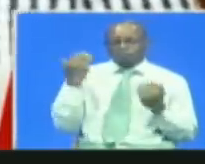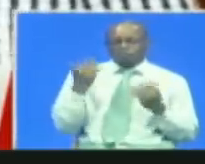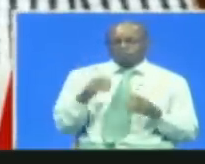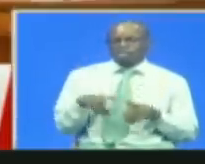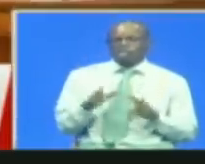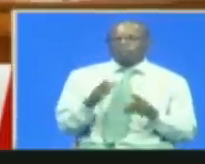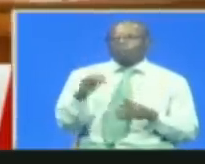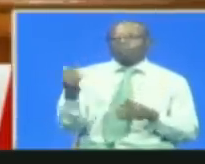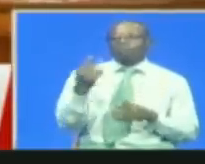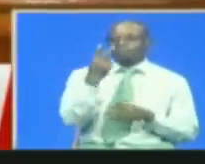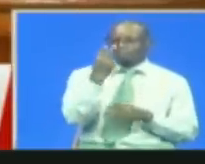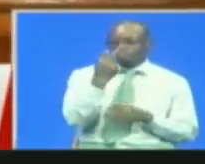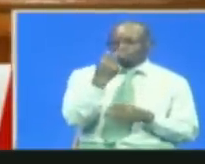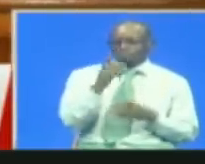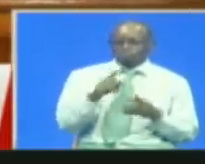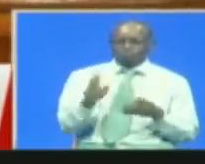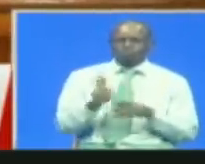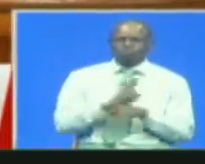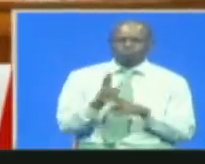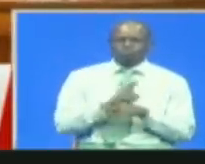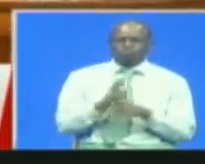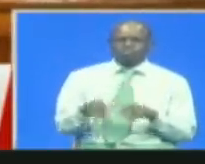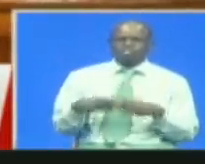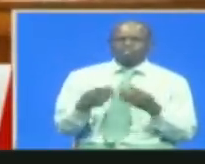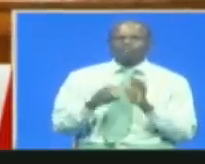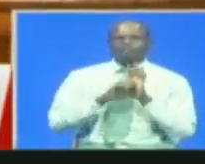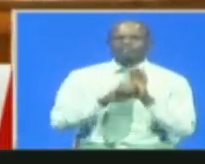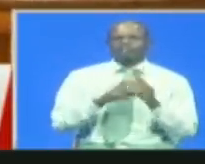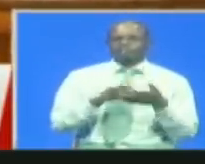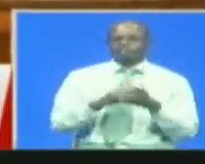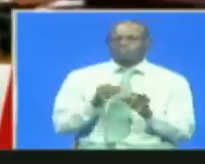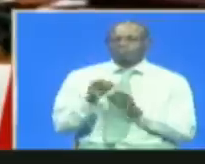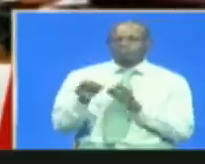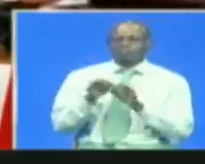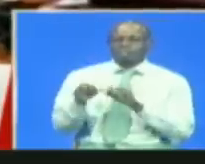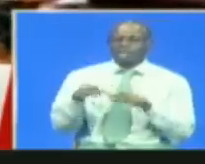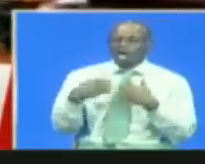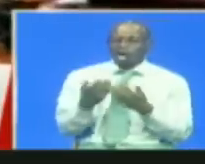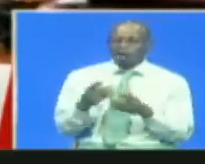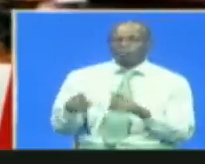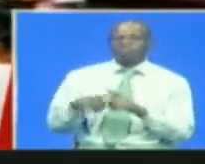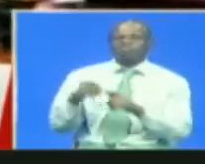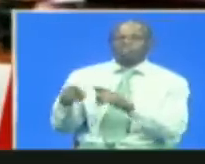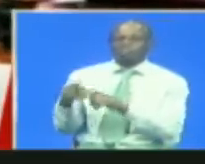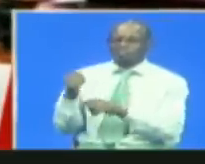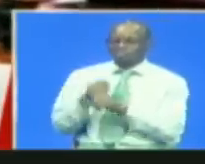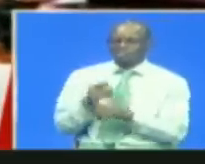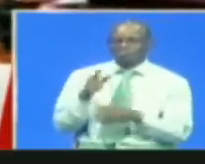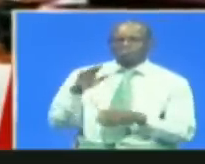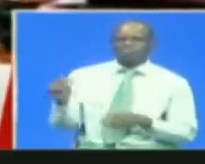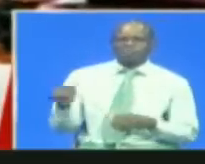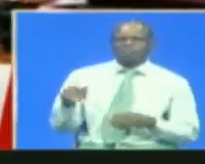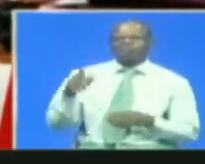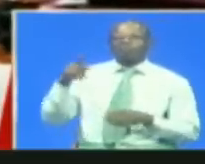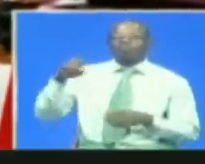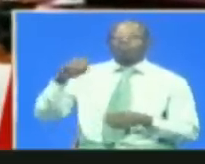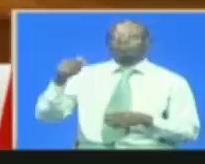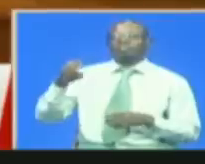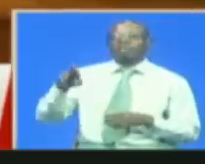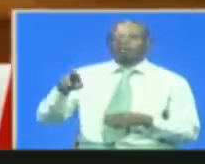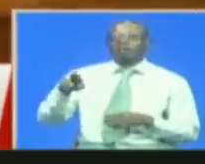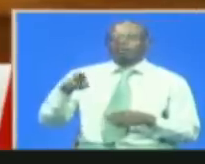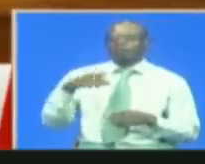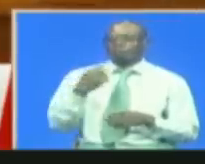case. The confession, narrating how the chilling murders were carried out, was made by Peter Ngugi, a police informer who has